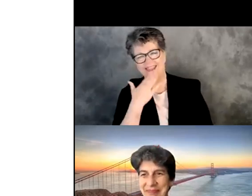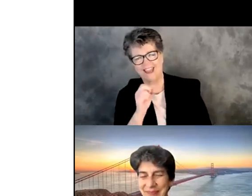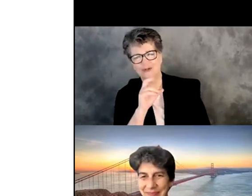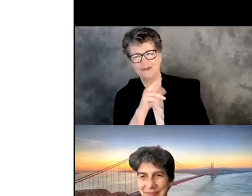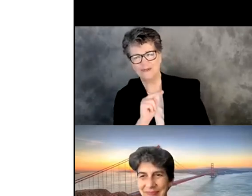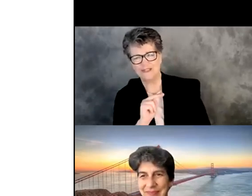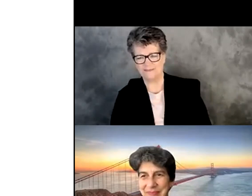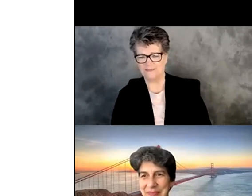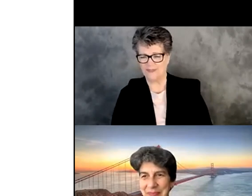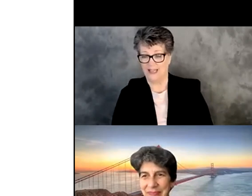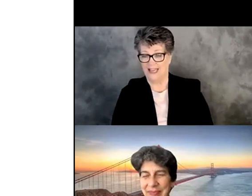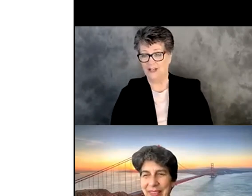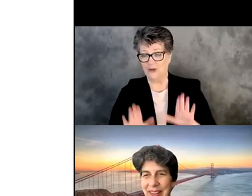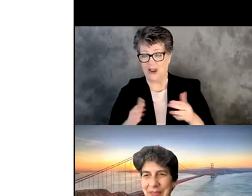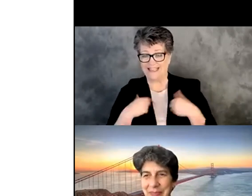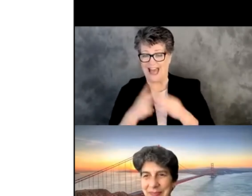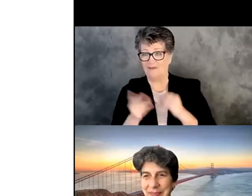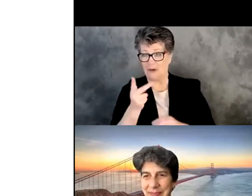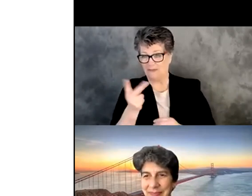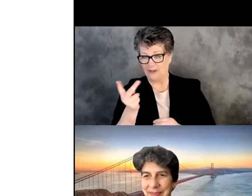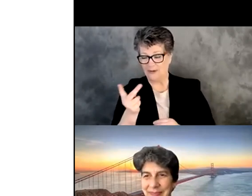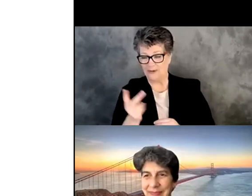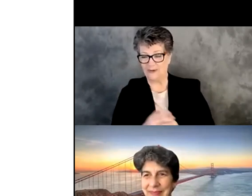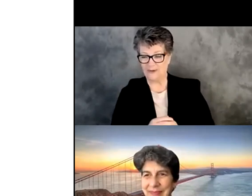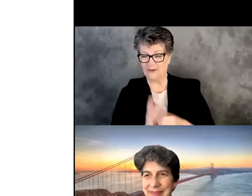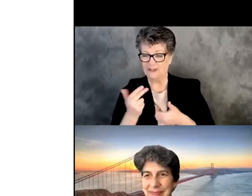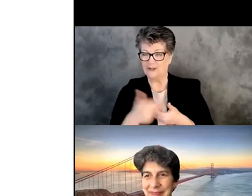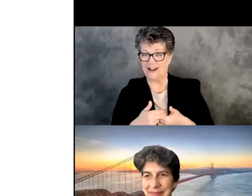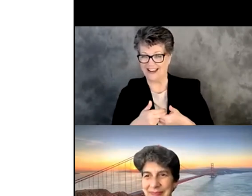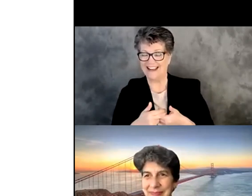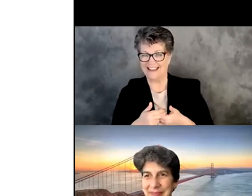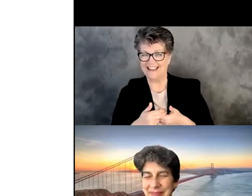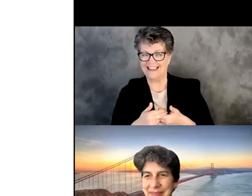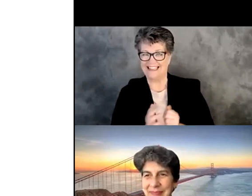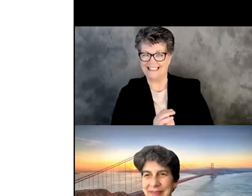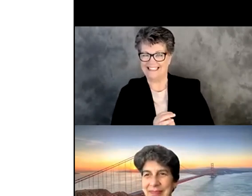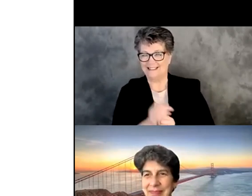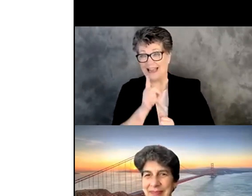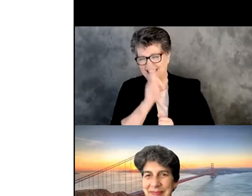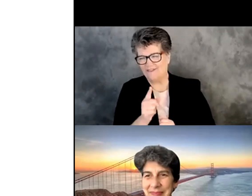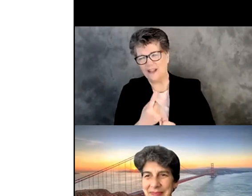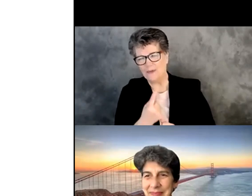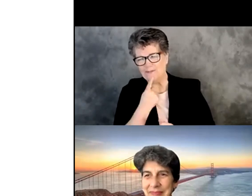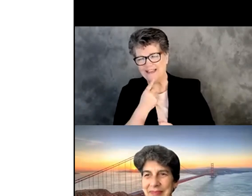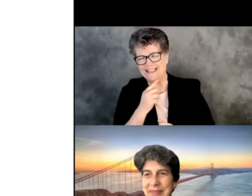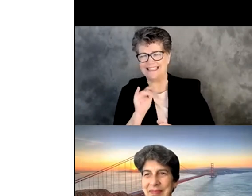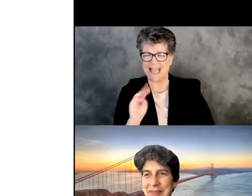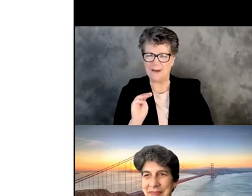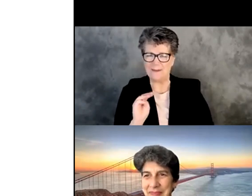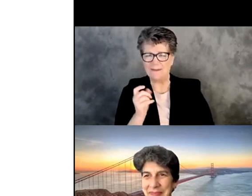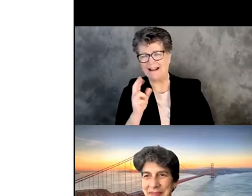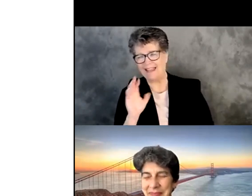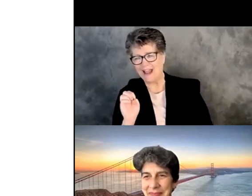Susan. It's so great to have both of you joining on. I definitely will miss Kim and Claire